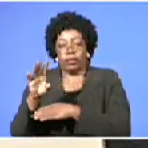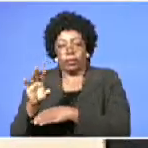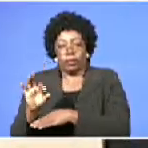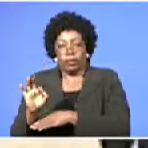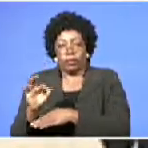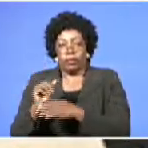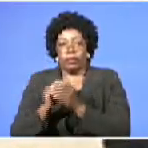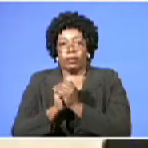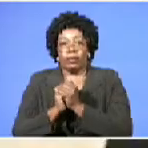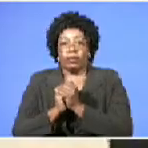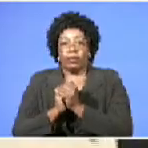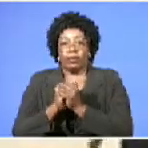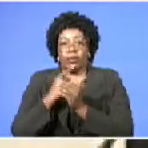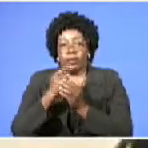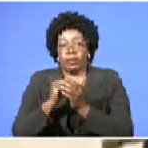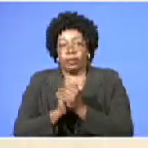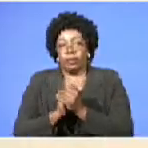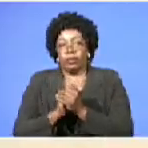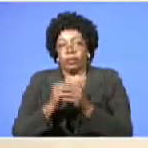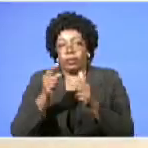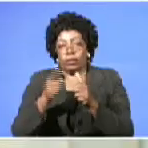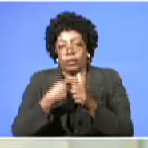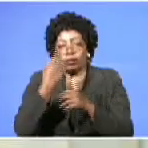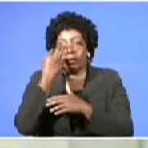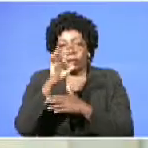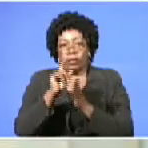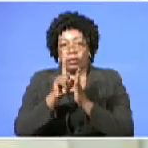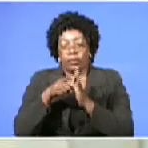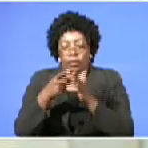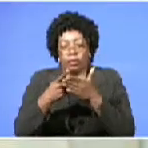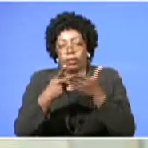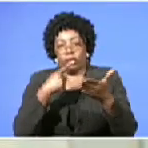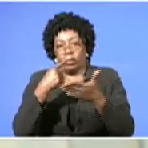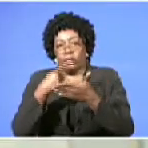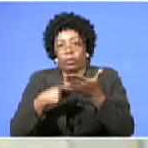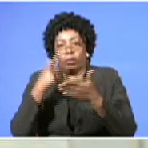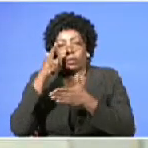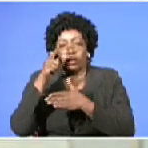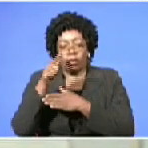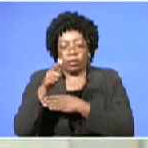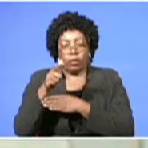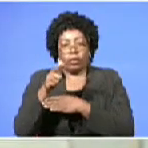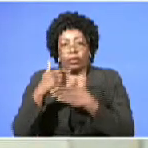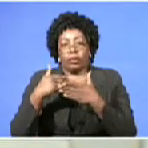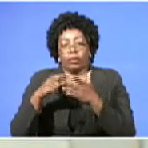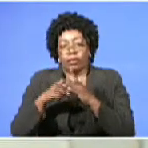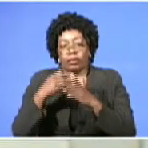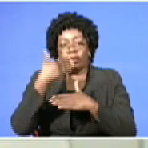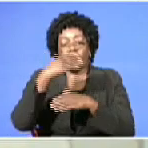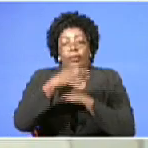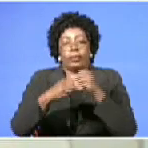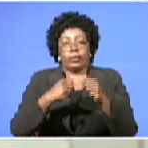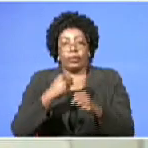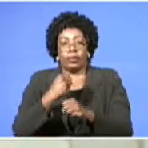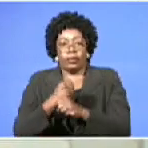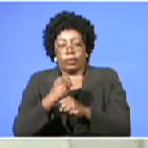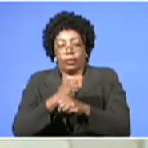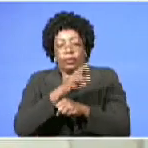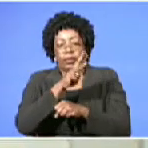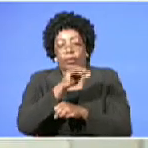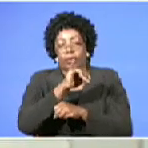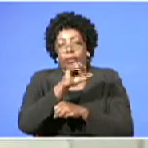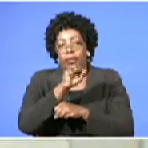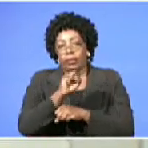84-59. The first 19 minutes was a preview of what it'll look like starting next year as far as the Mississippi